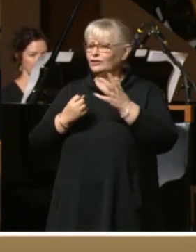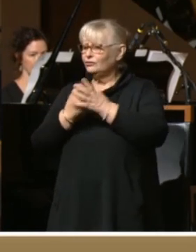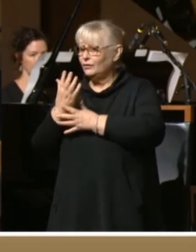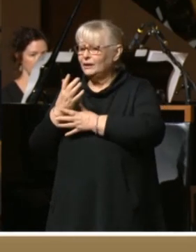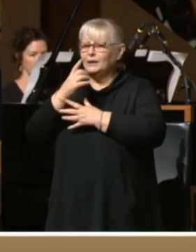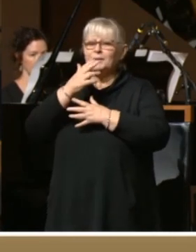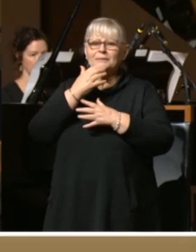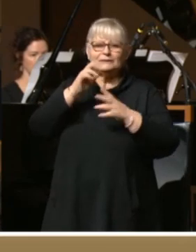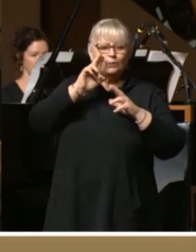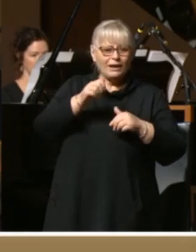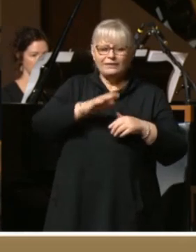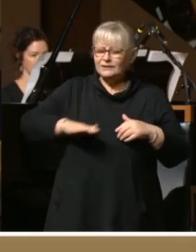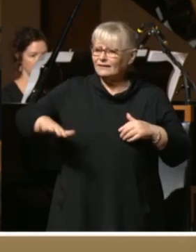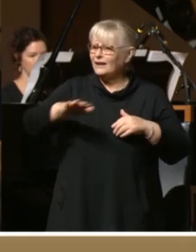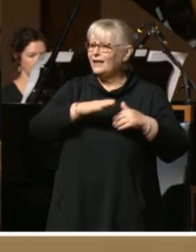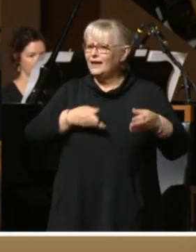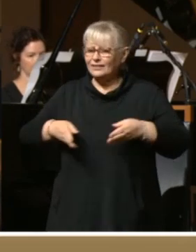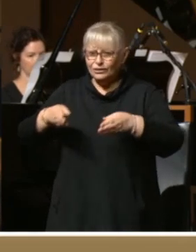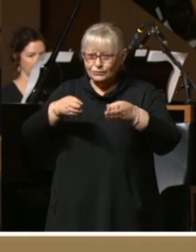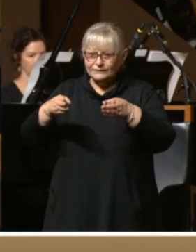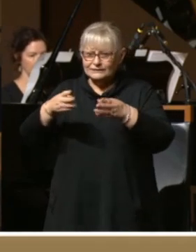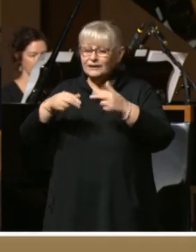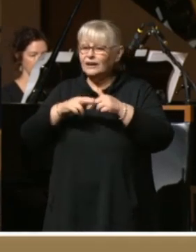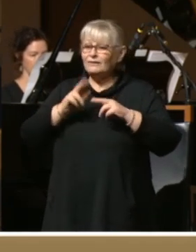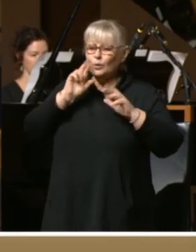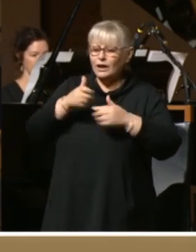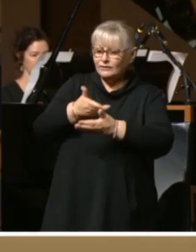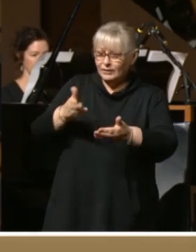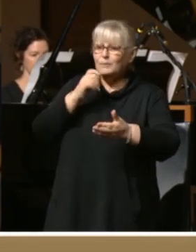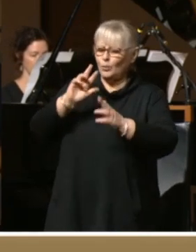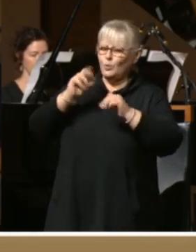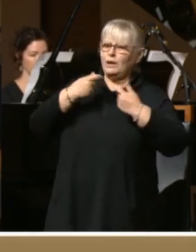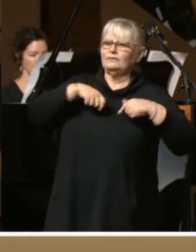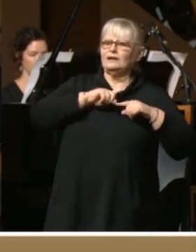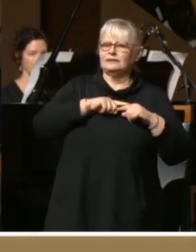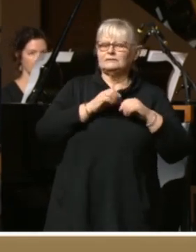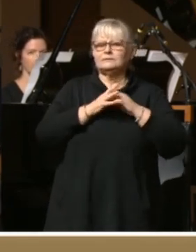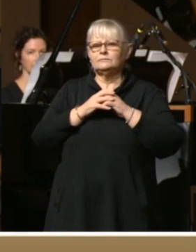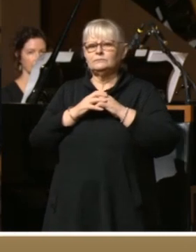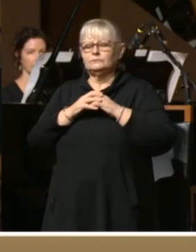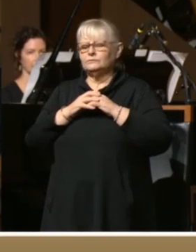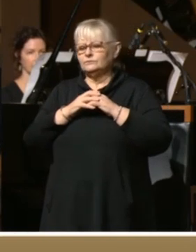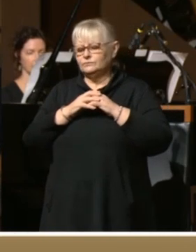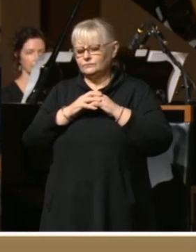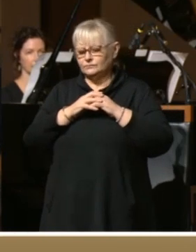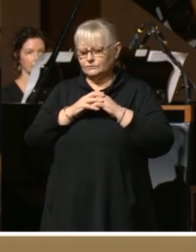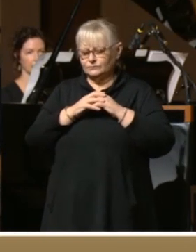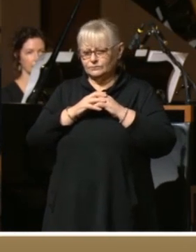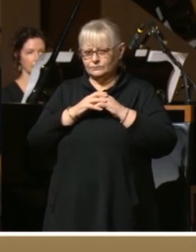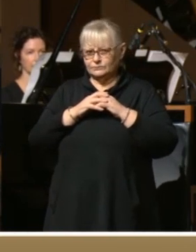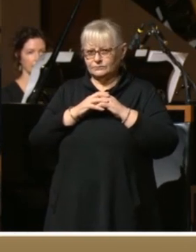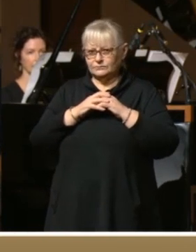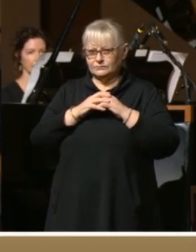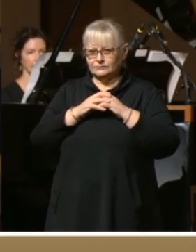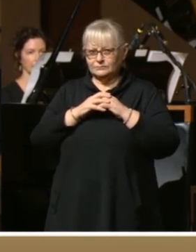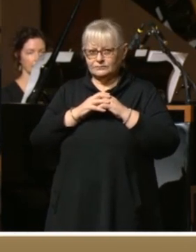Please look after the land and the rivers, and the land and the rivers will look after you. Maragaladal, Walan Mayam Mayangalang. Hold